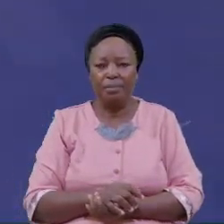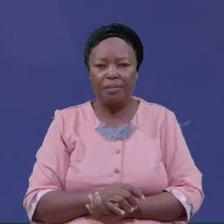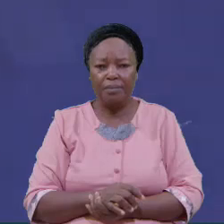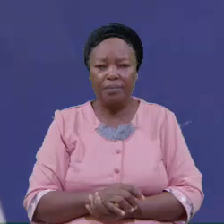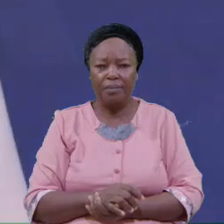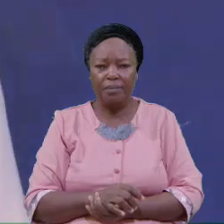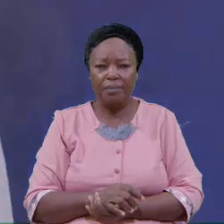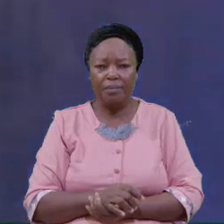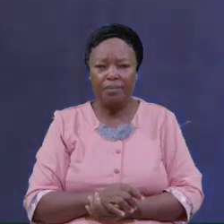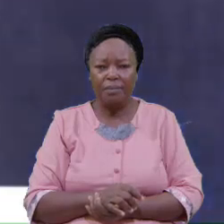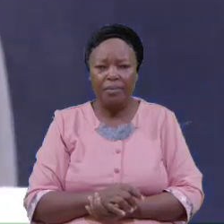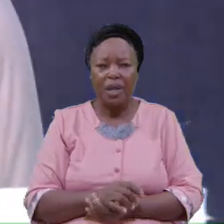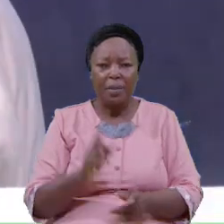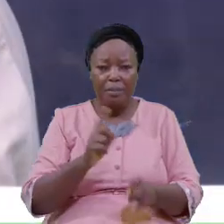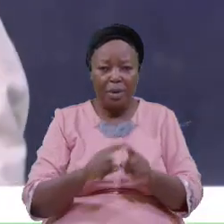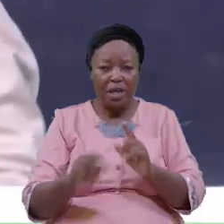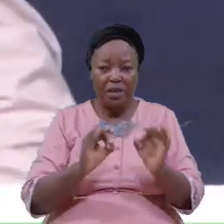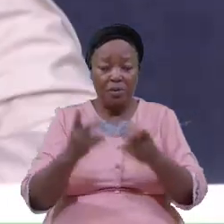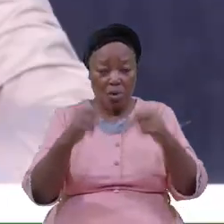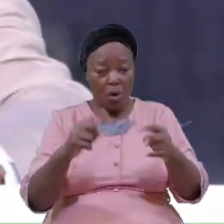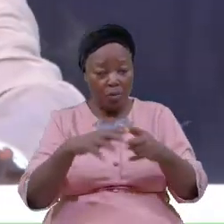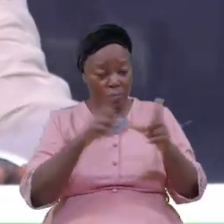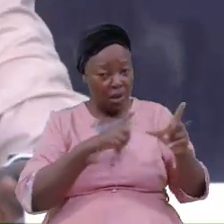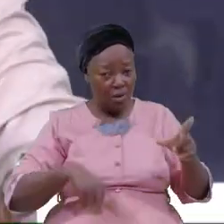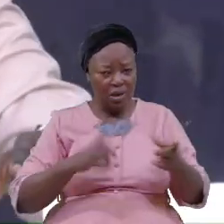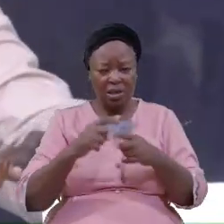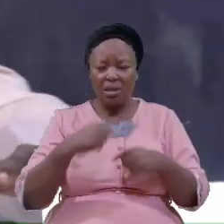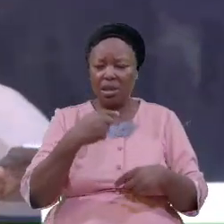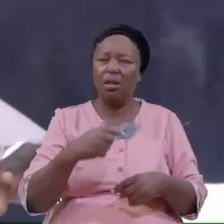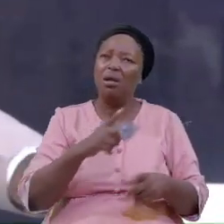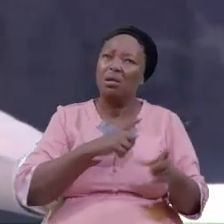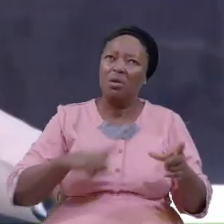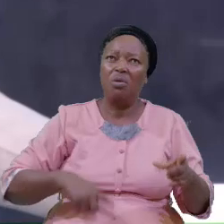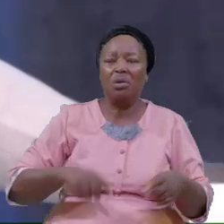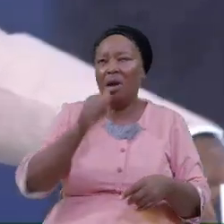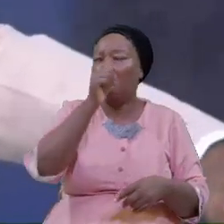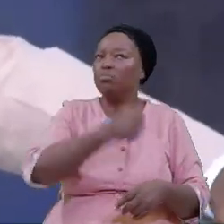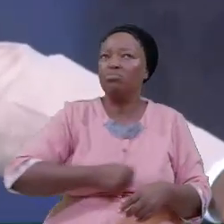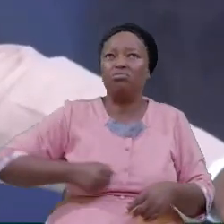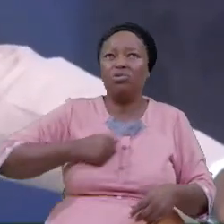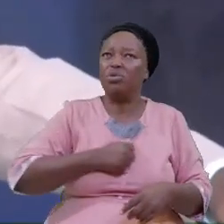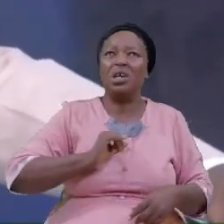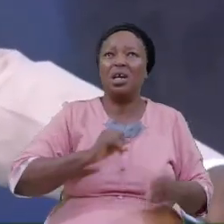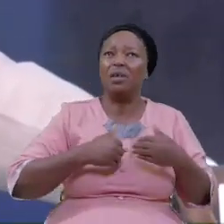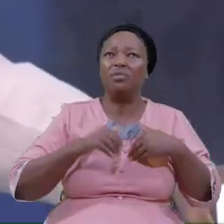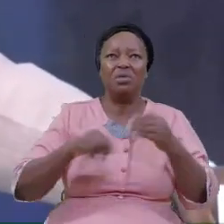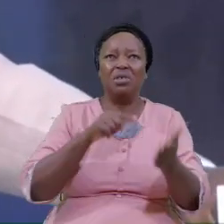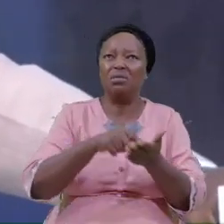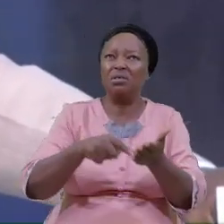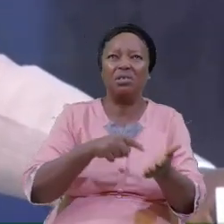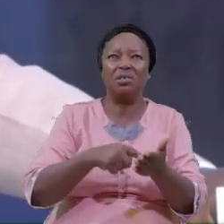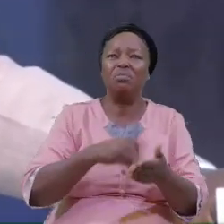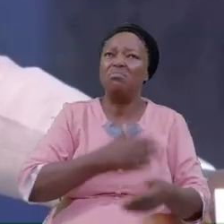But you come to the Lord and you say, Lord, that's right. I'm sorry. I've done that. Purge me.